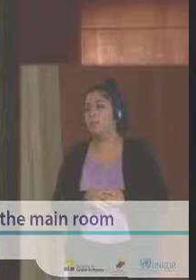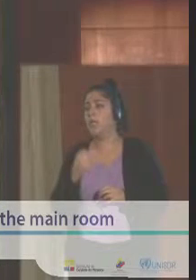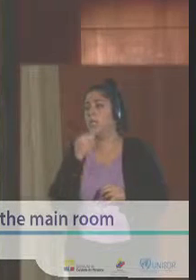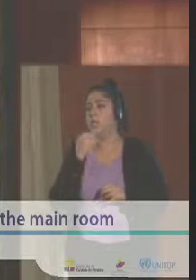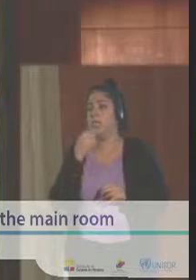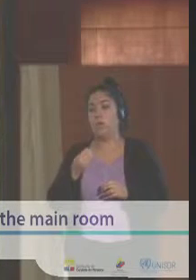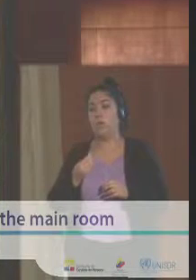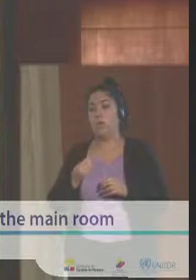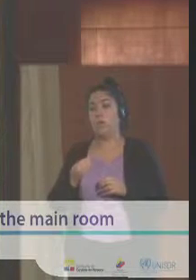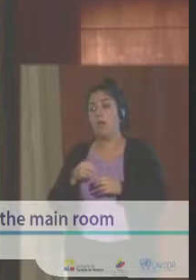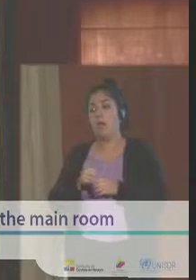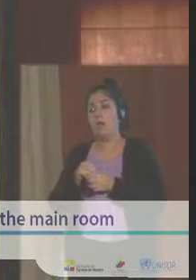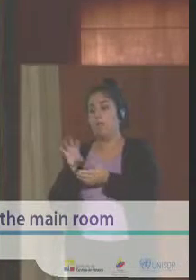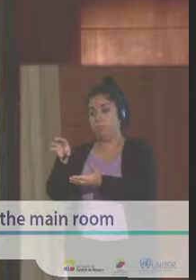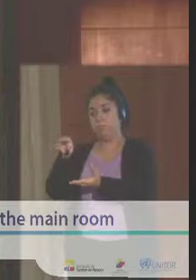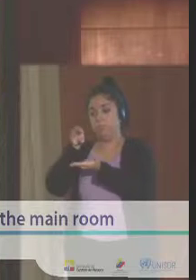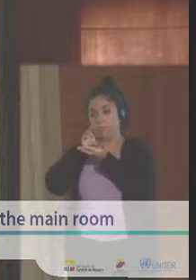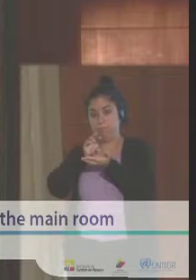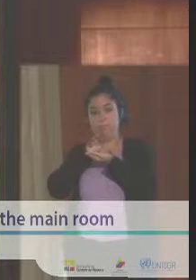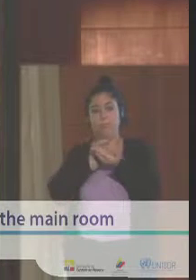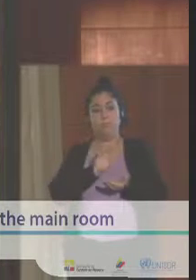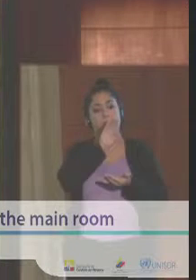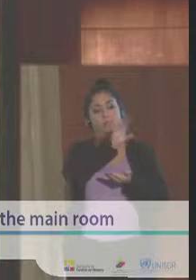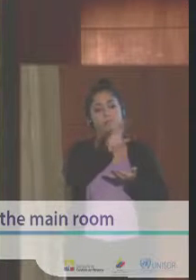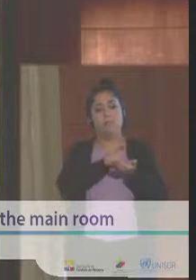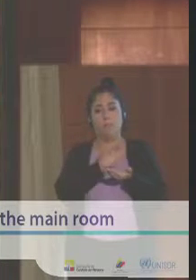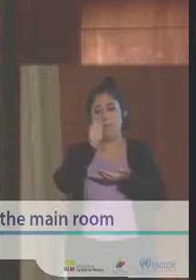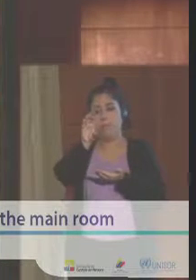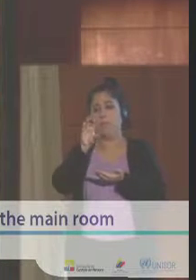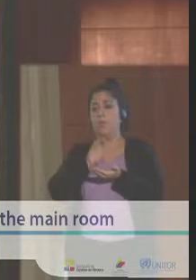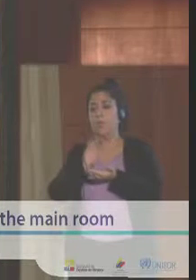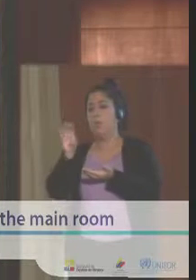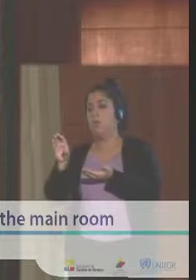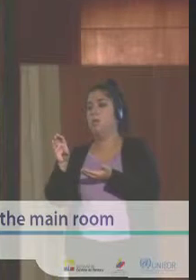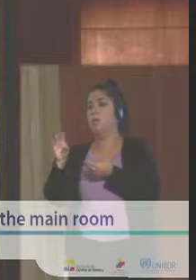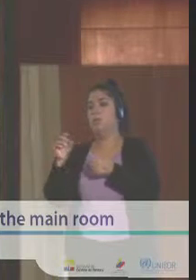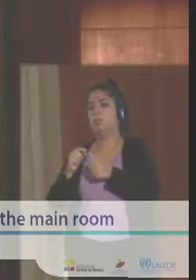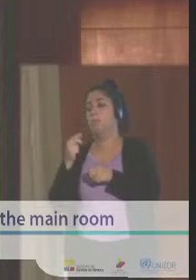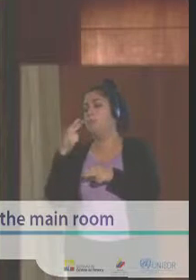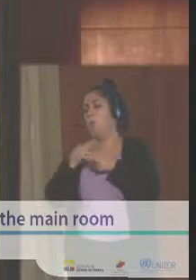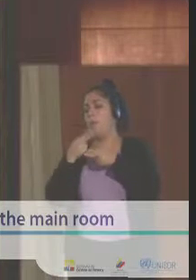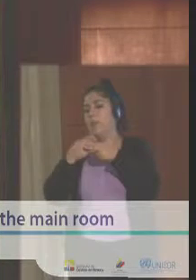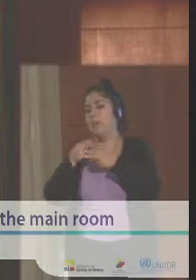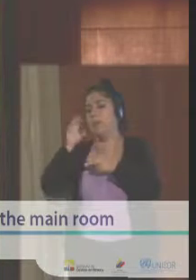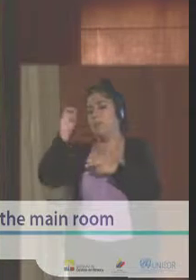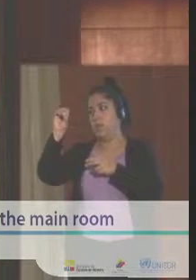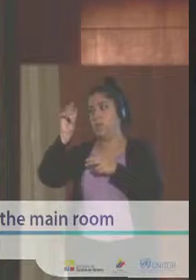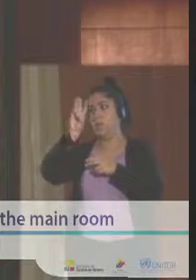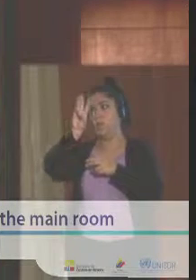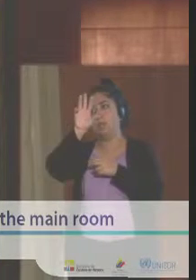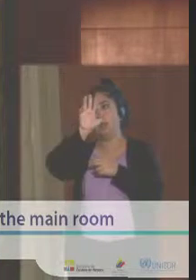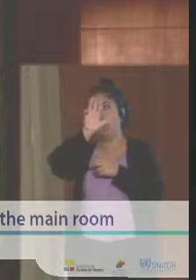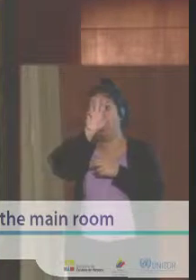incentives through mechanisms of funding. We have a budgetary program 068.